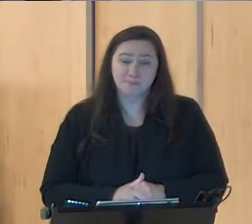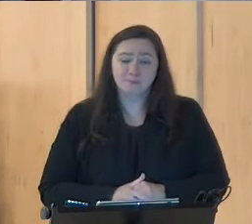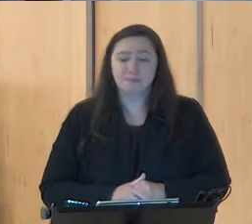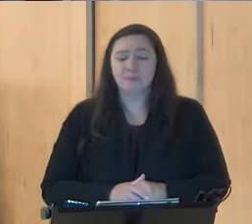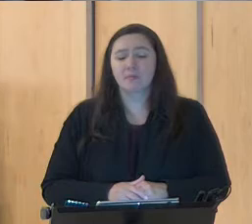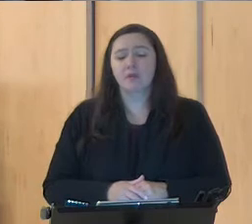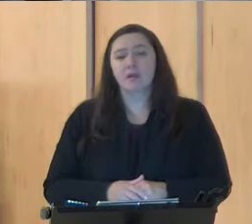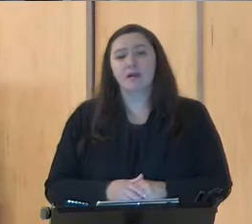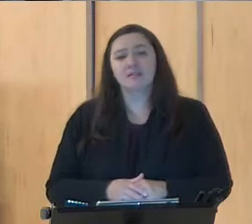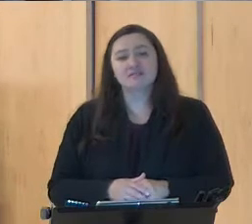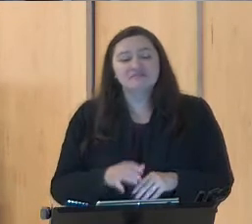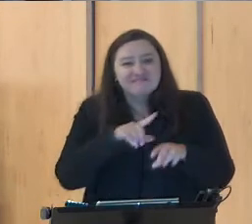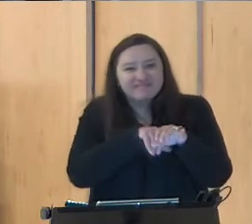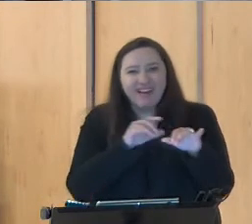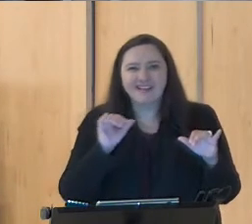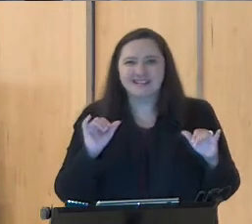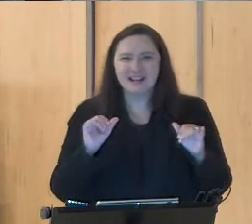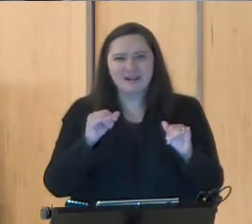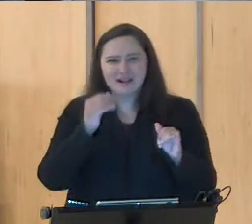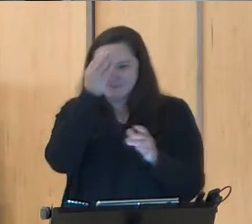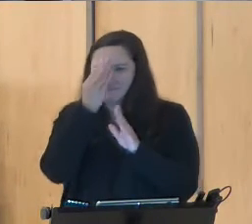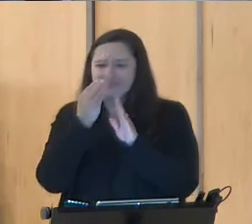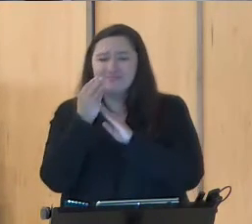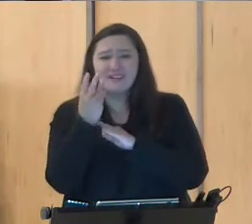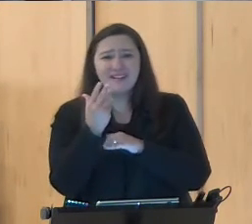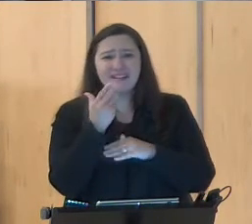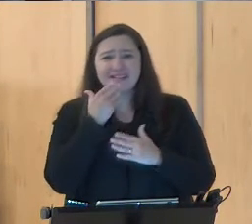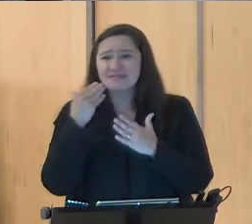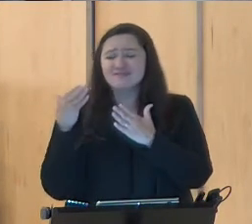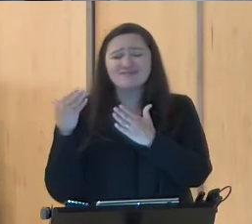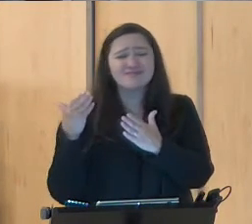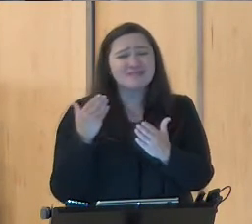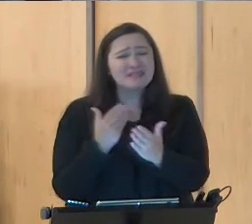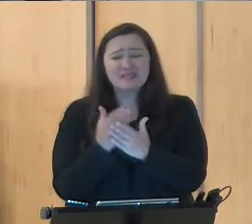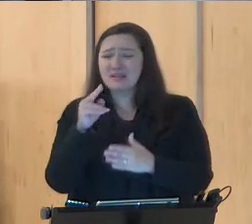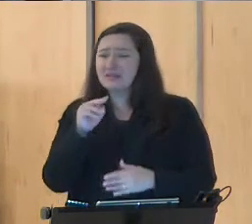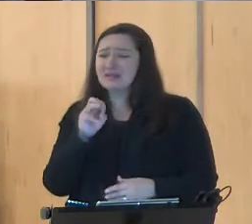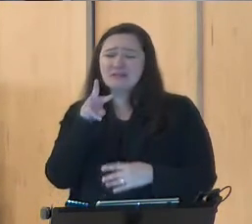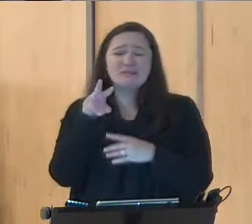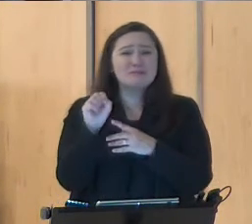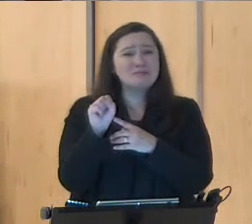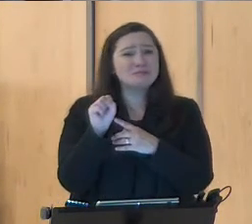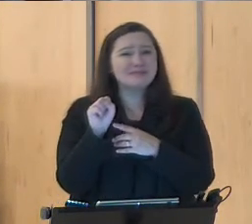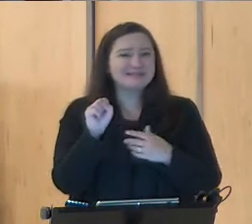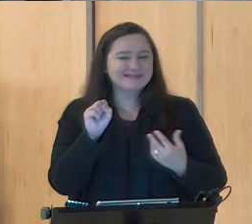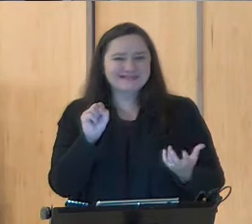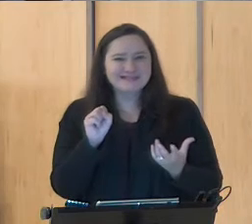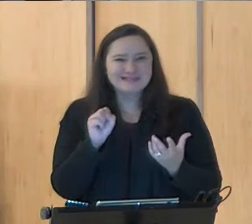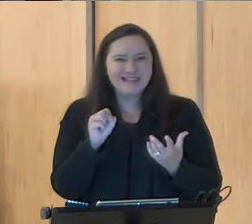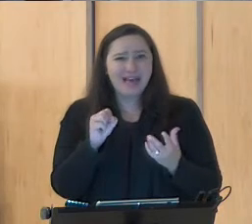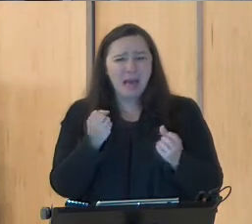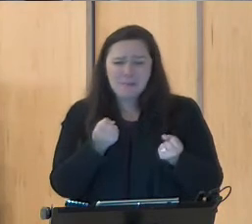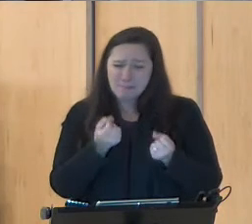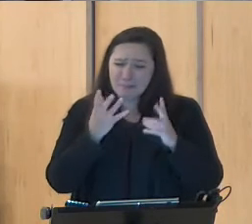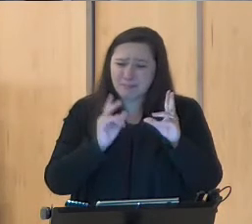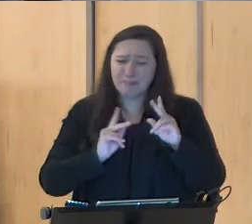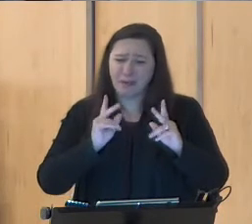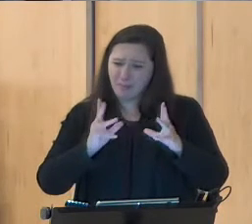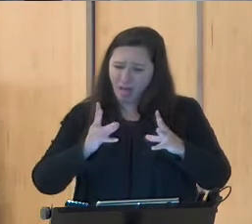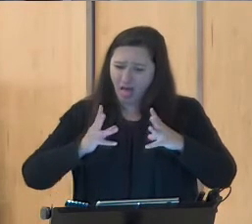On the other hand, the good news is this, that there were those who did receive the disciples and the message they brought.